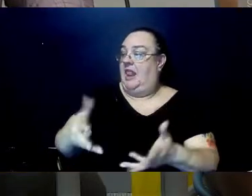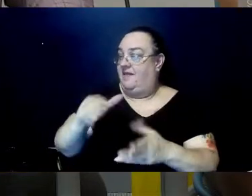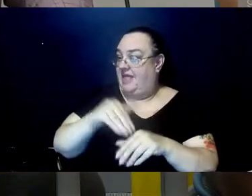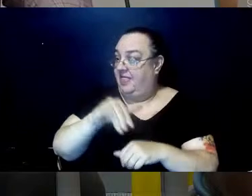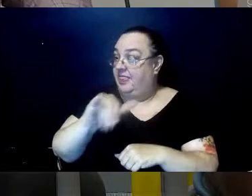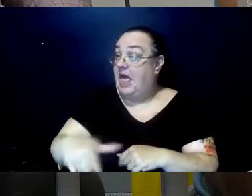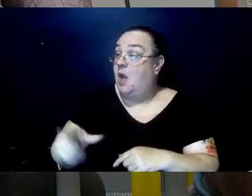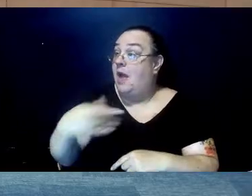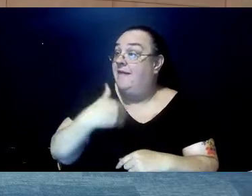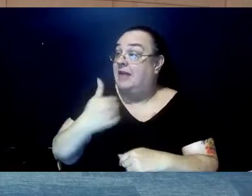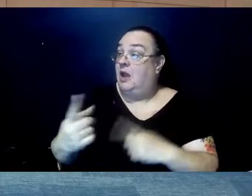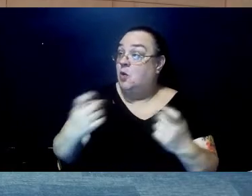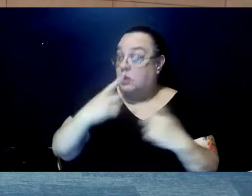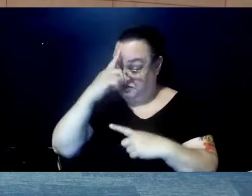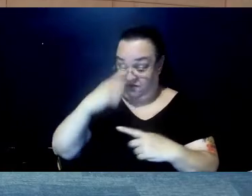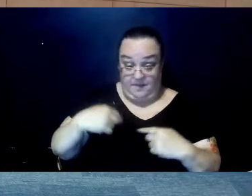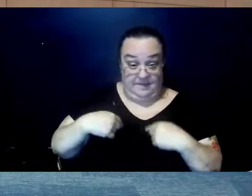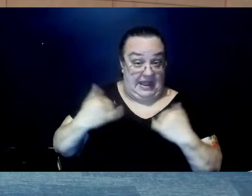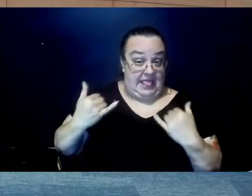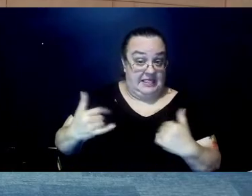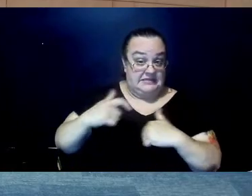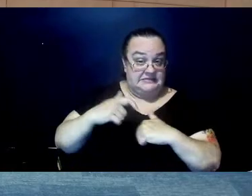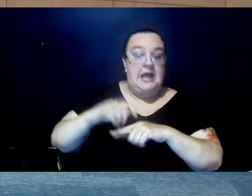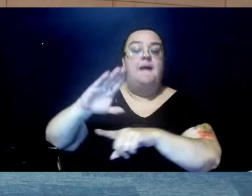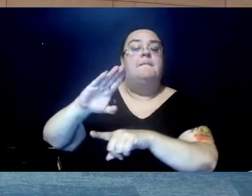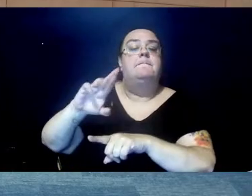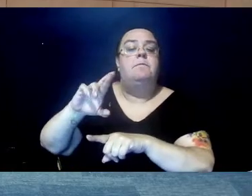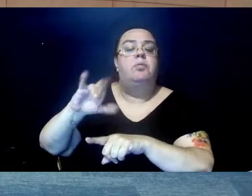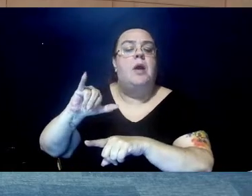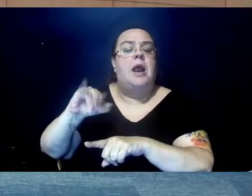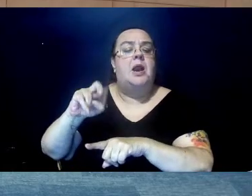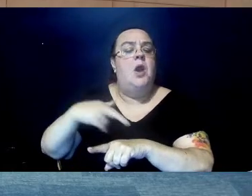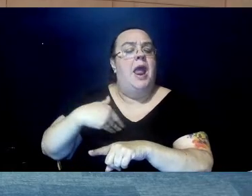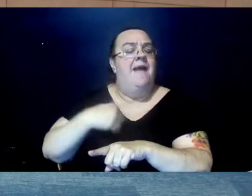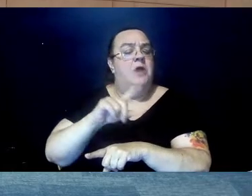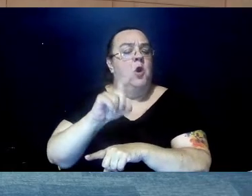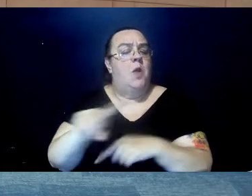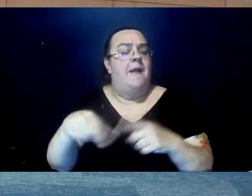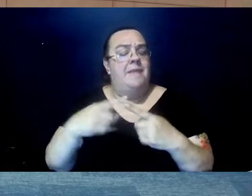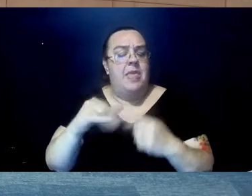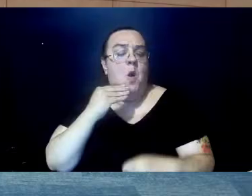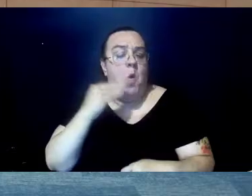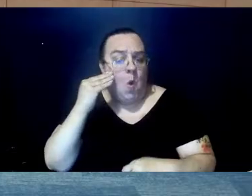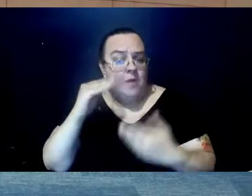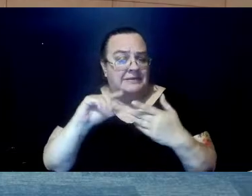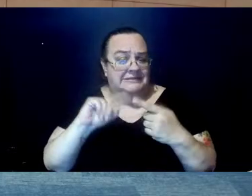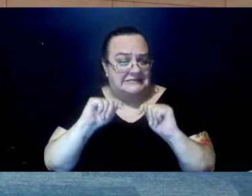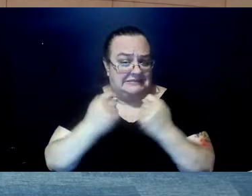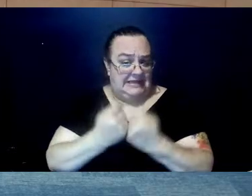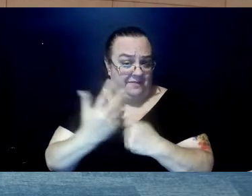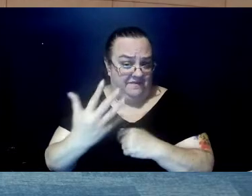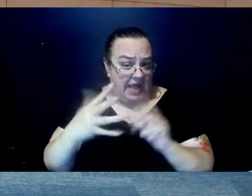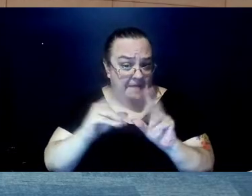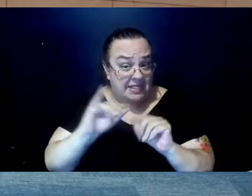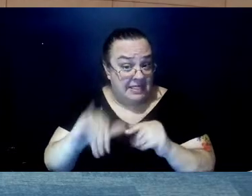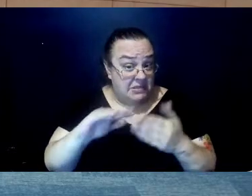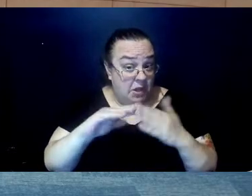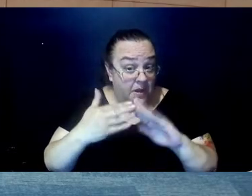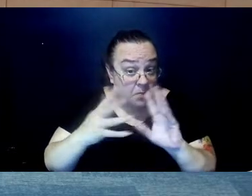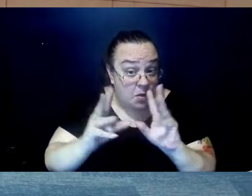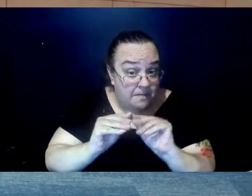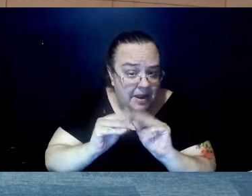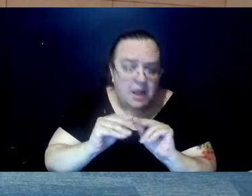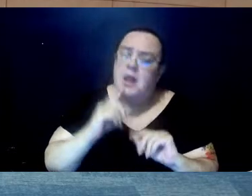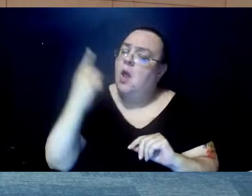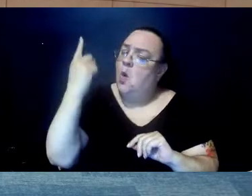time? I have a question about that Home Team 5 meeting. So it's a community meeting. Is it the type of